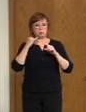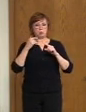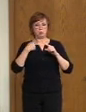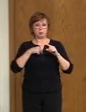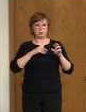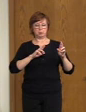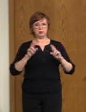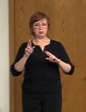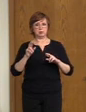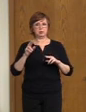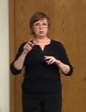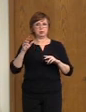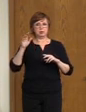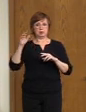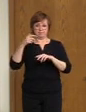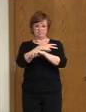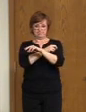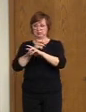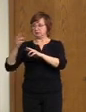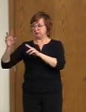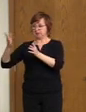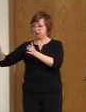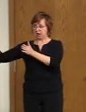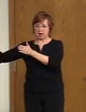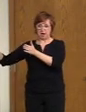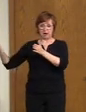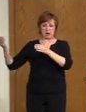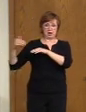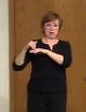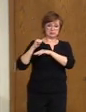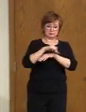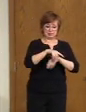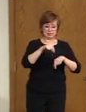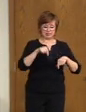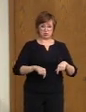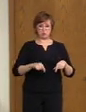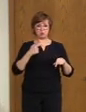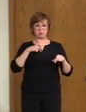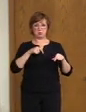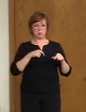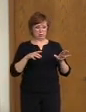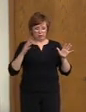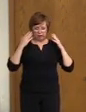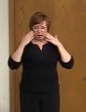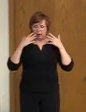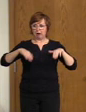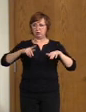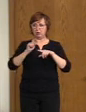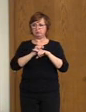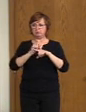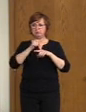is in Saskatchewan, we will be ready to administer to the residents as per the plan.